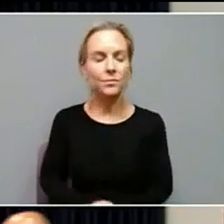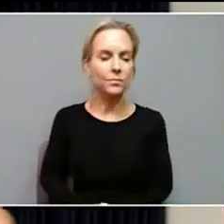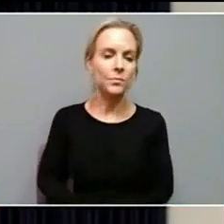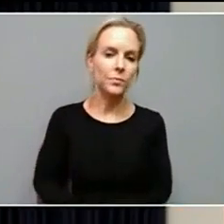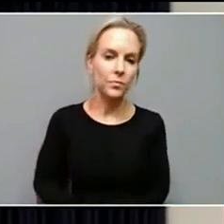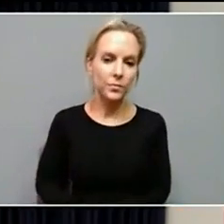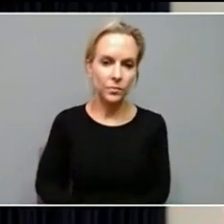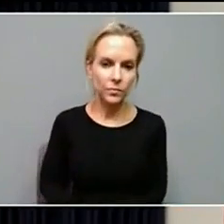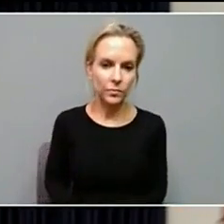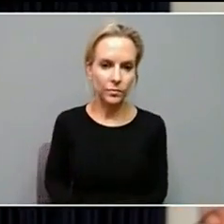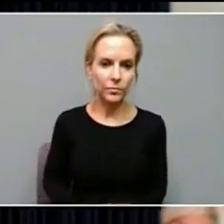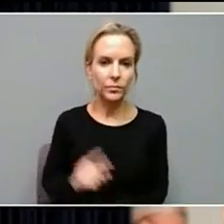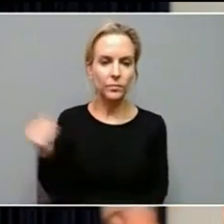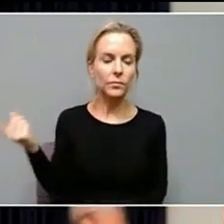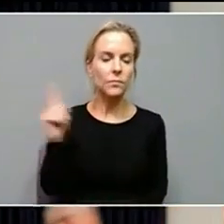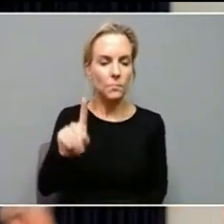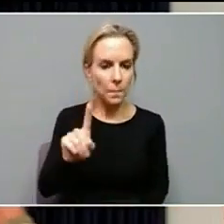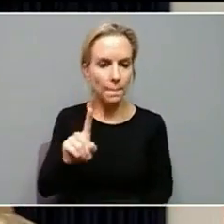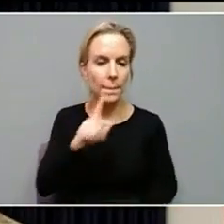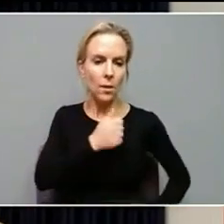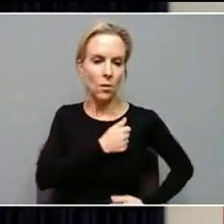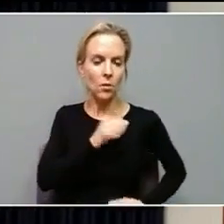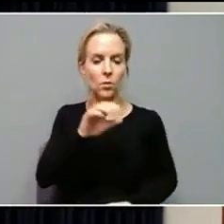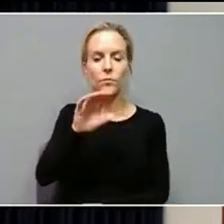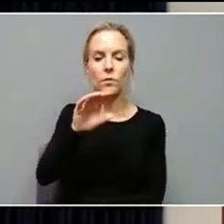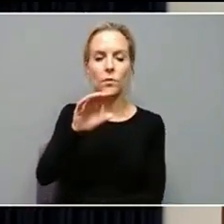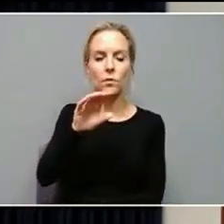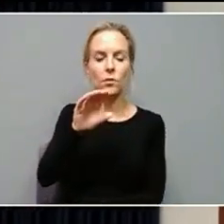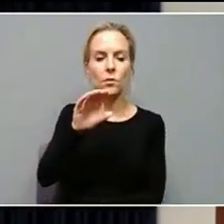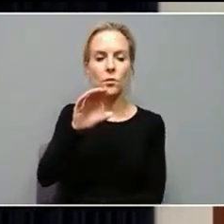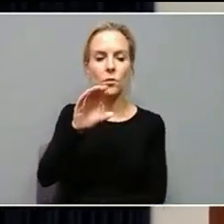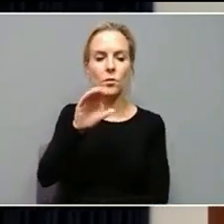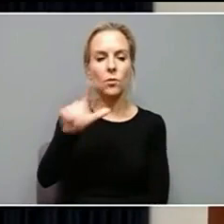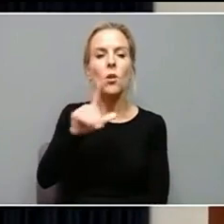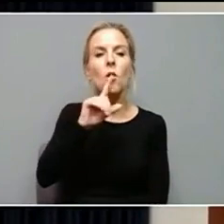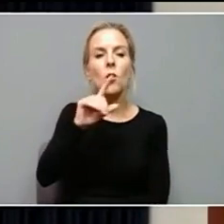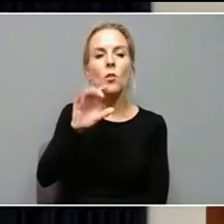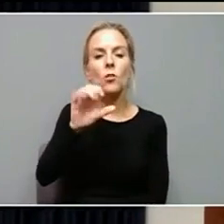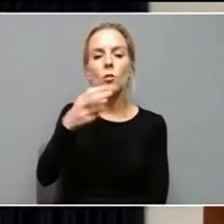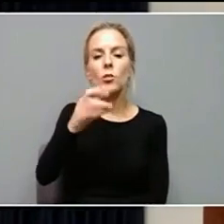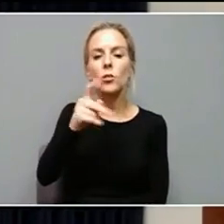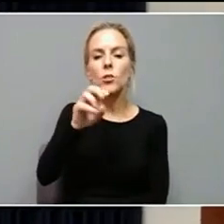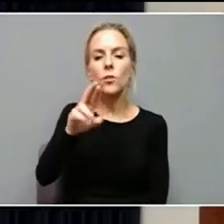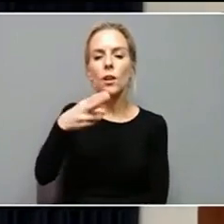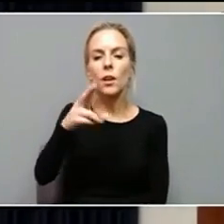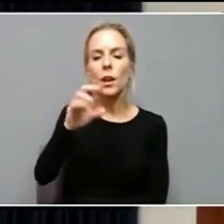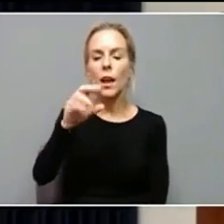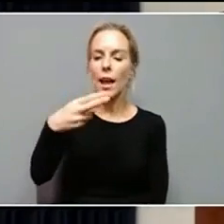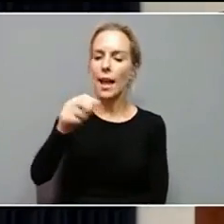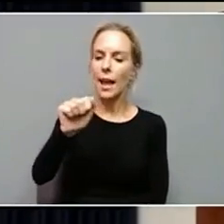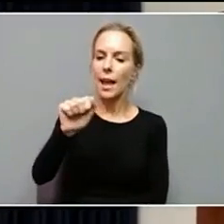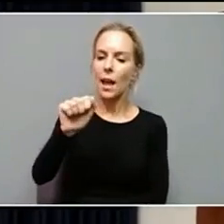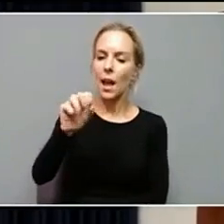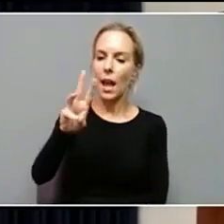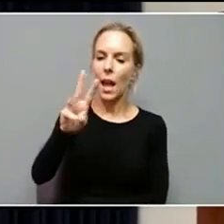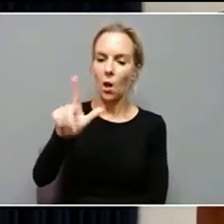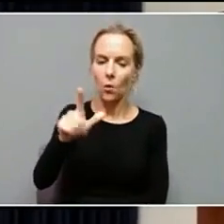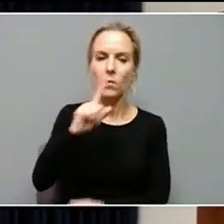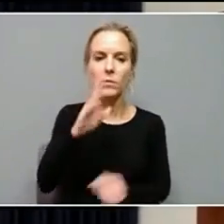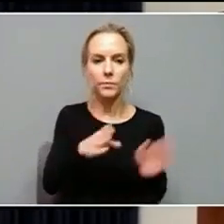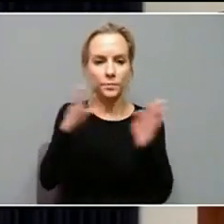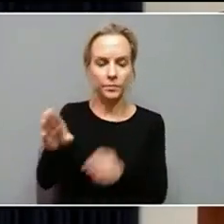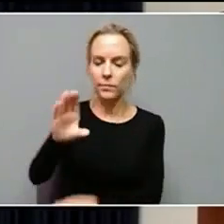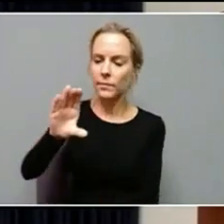Thank you. Great. Colonel Christopher Howell, who is also a PA for the Lexington VA Hospital. Thank you for that work. Captain